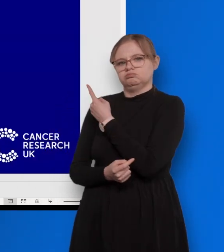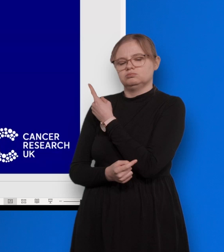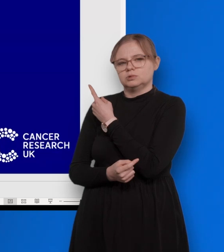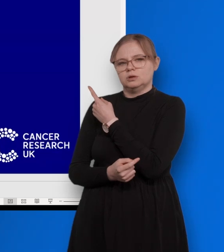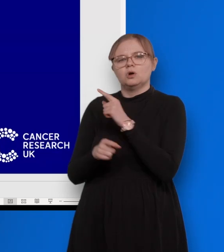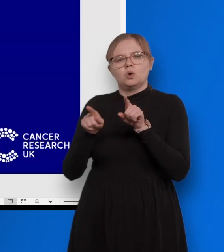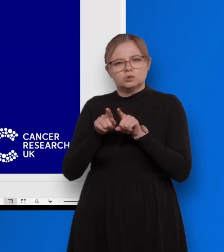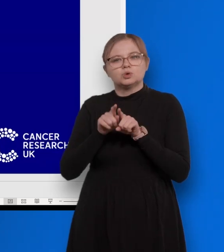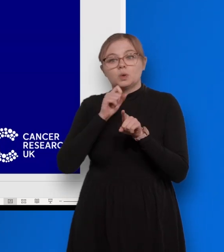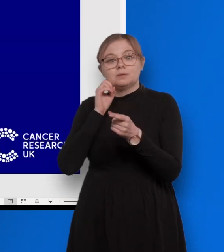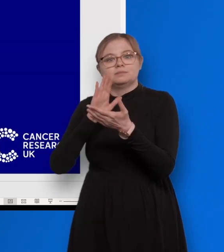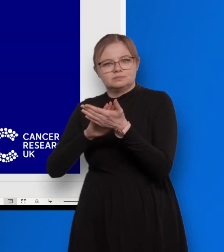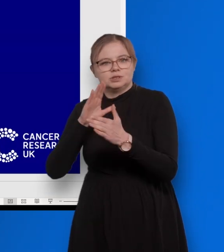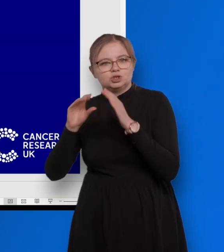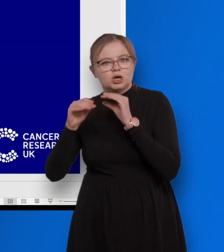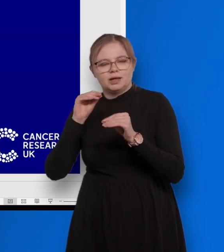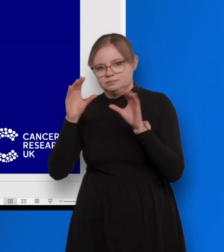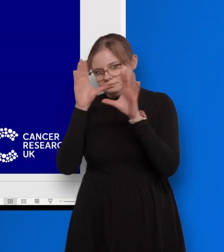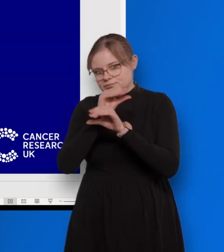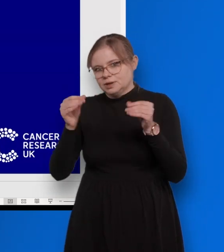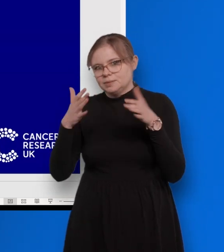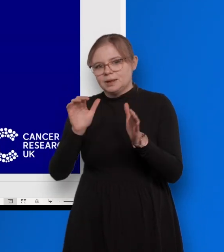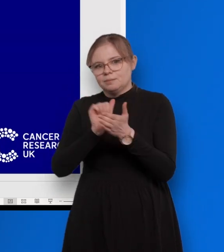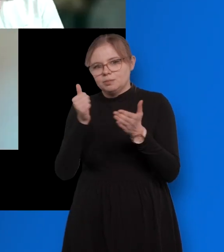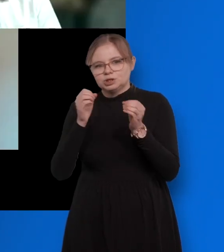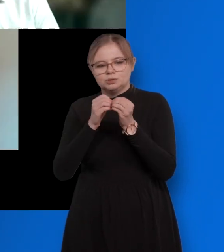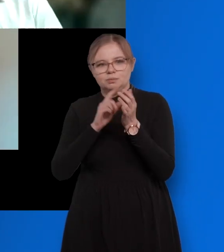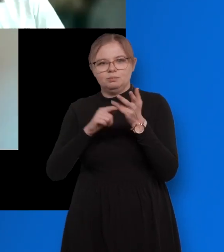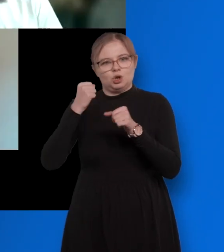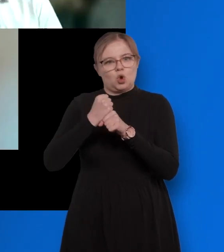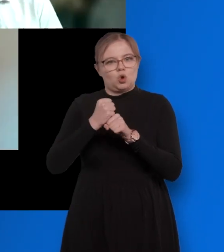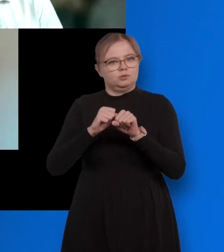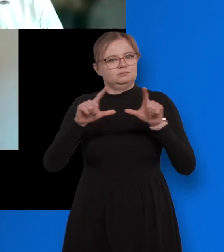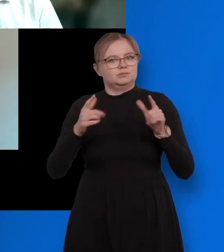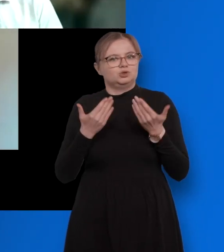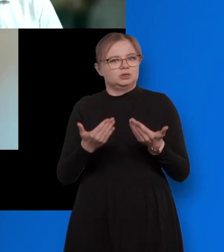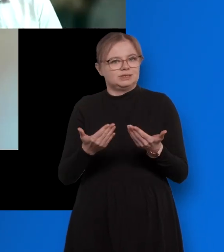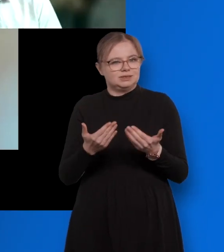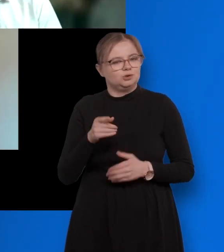say, I'll pop it in the chat, that we published a blog today on this, which you're welcome to read.